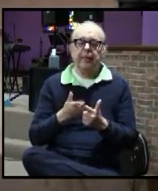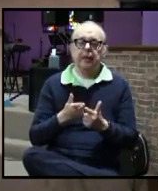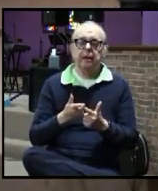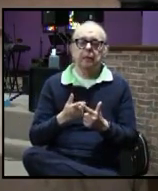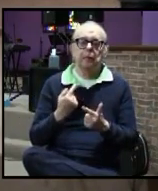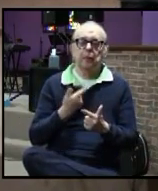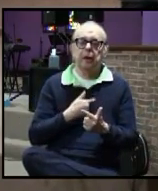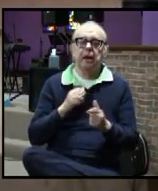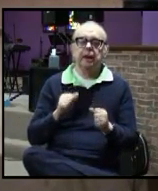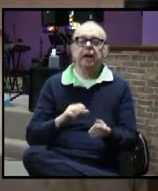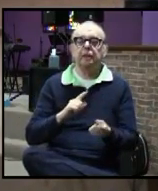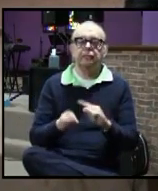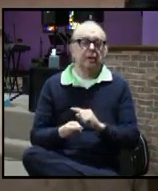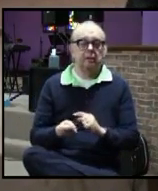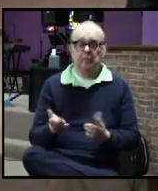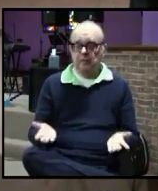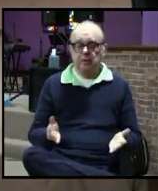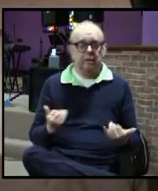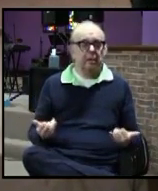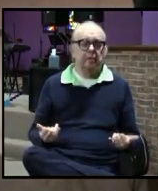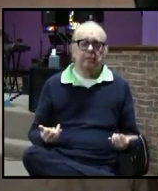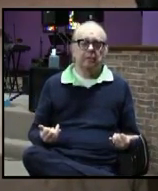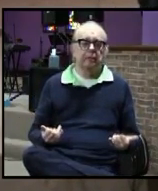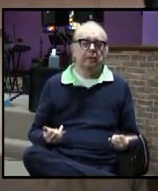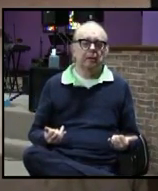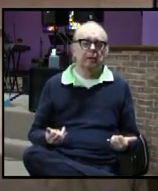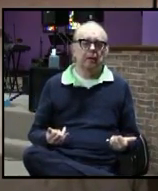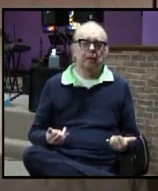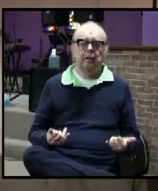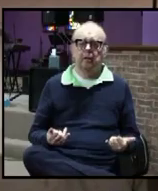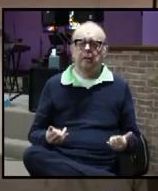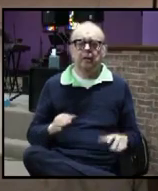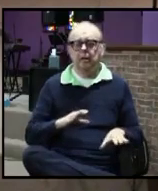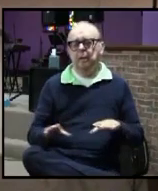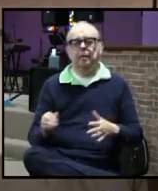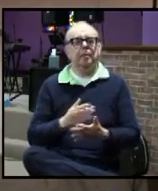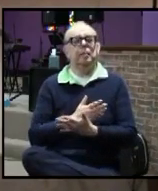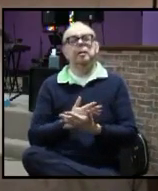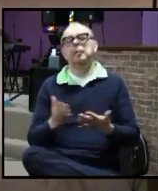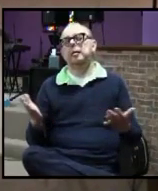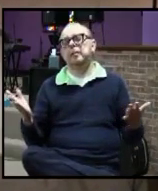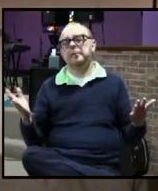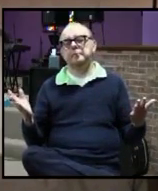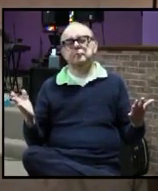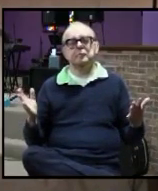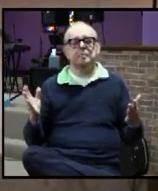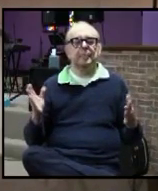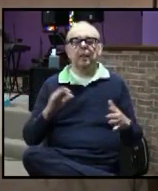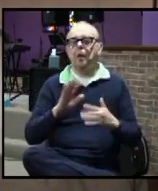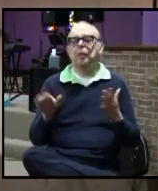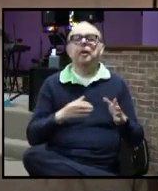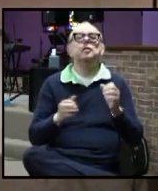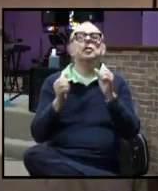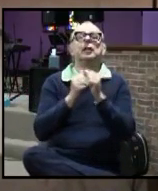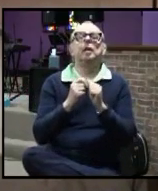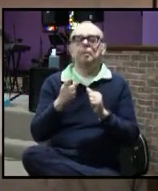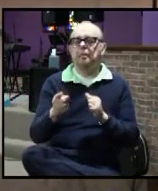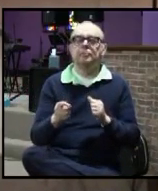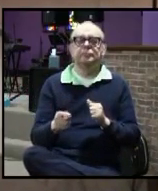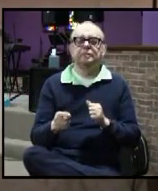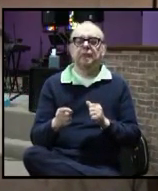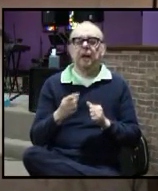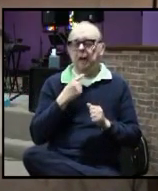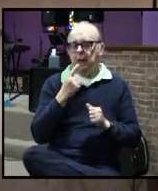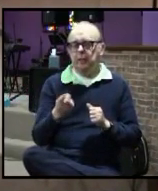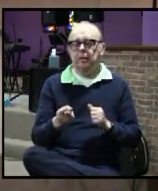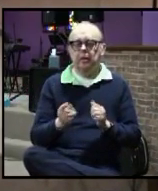changed. You may be here today and you may have a great, you may act like everything, you've got it all together. But